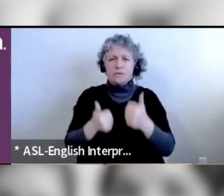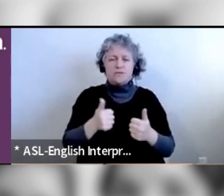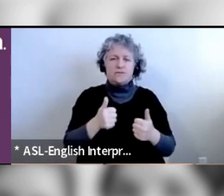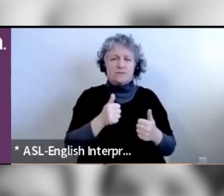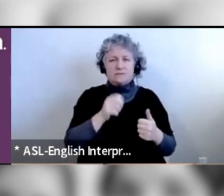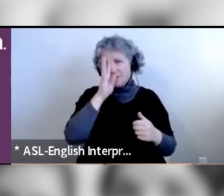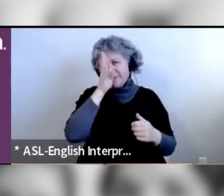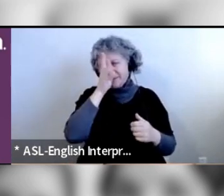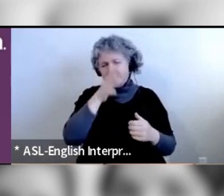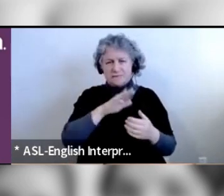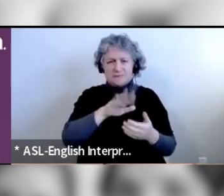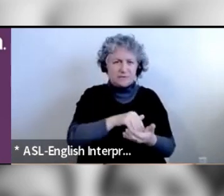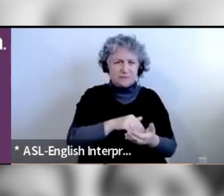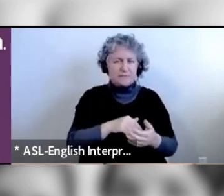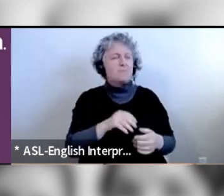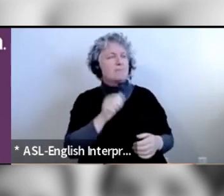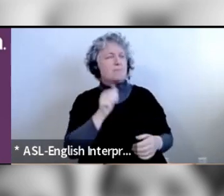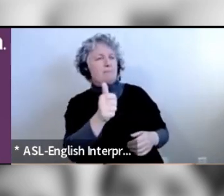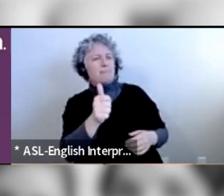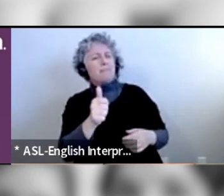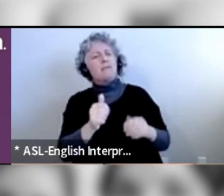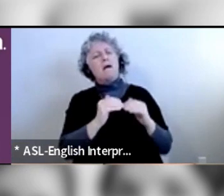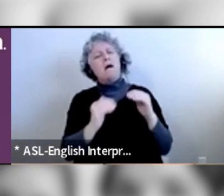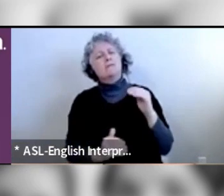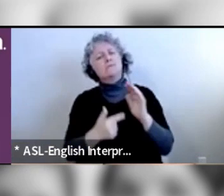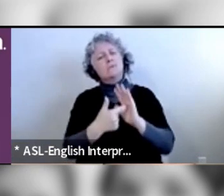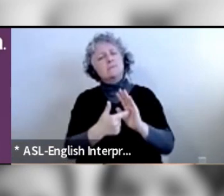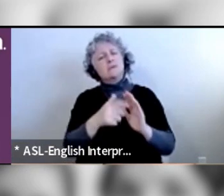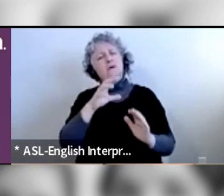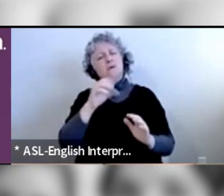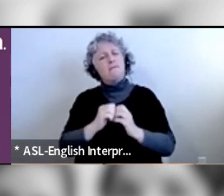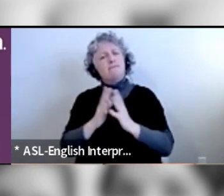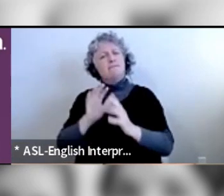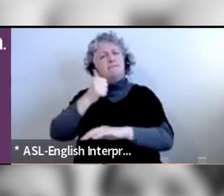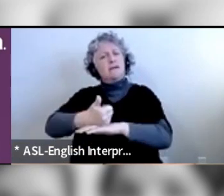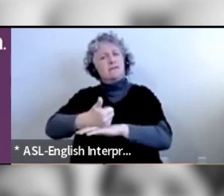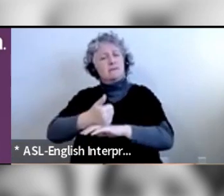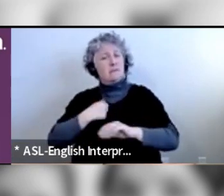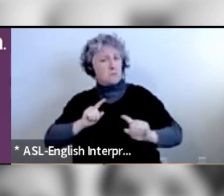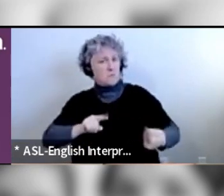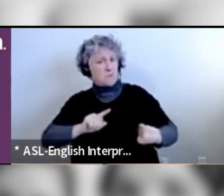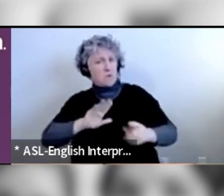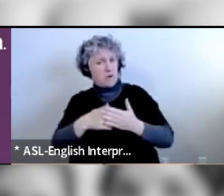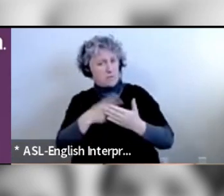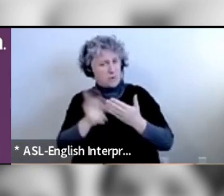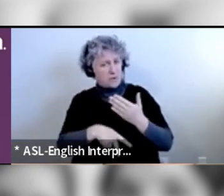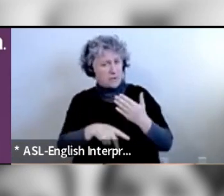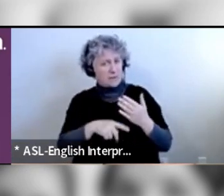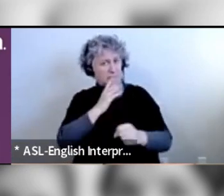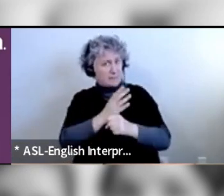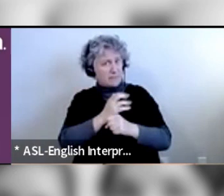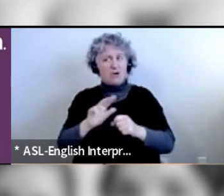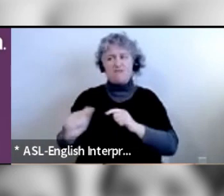the underrepresented co-founder need to be the one that attends all of the program commitments, or can that be someone else on